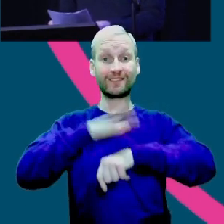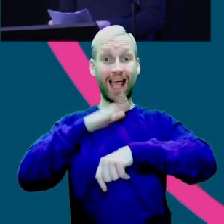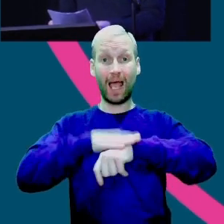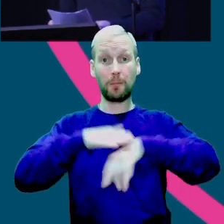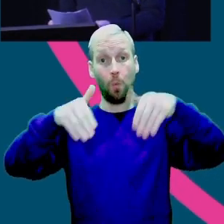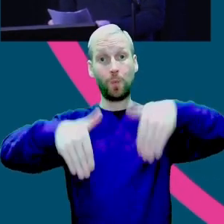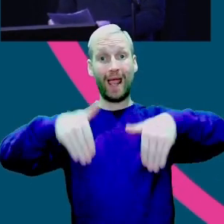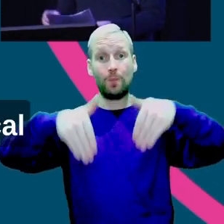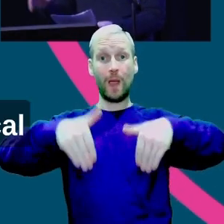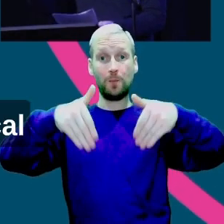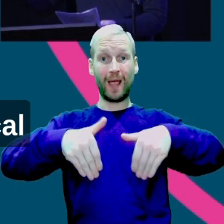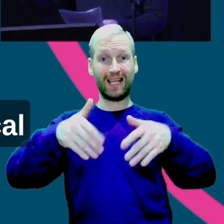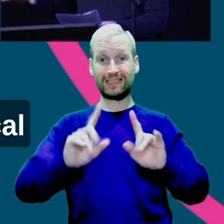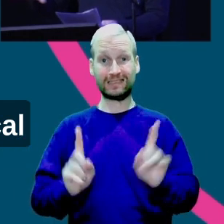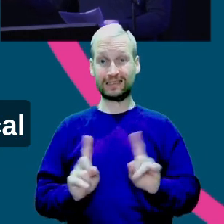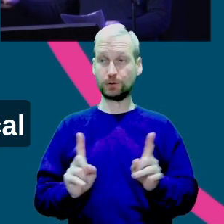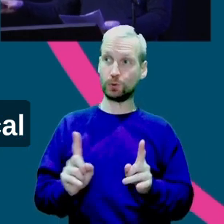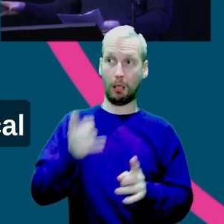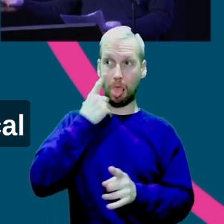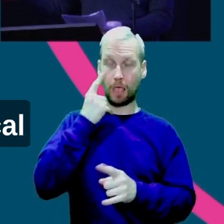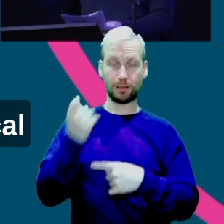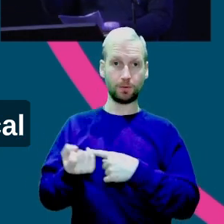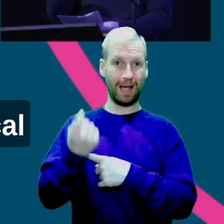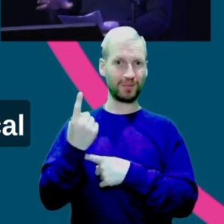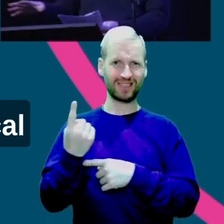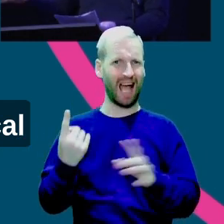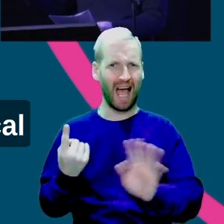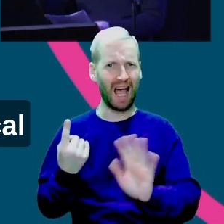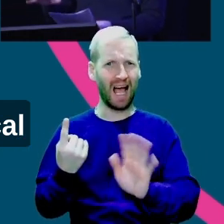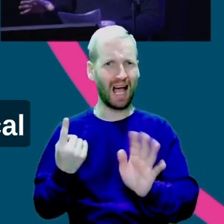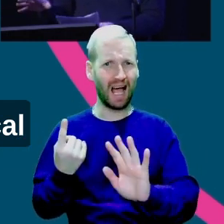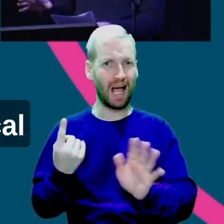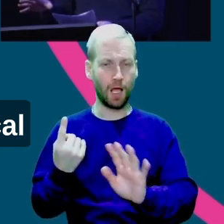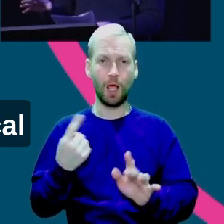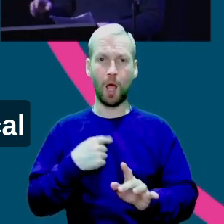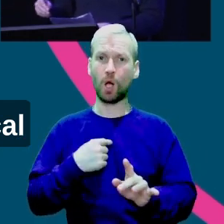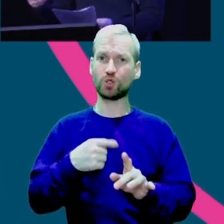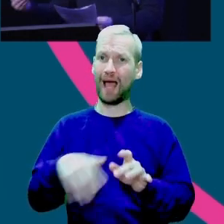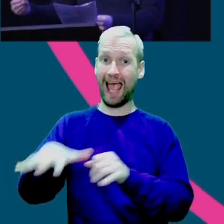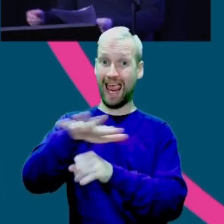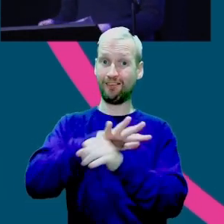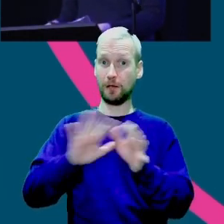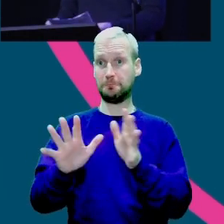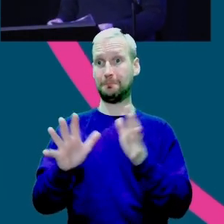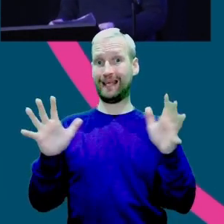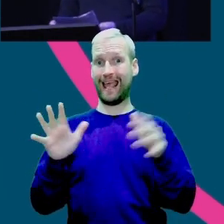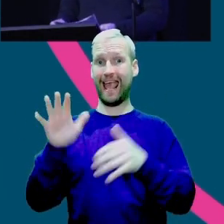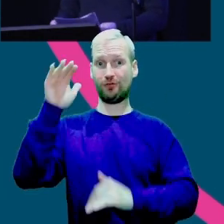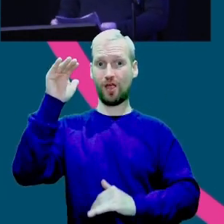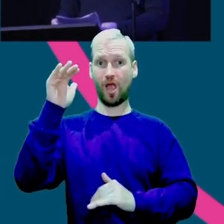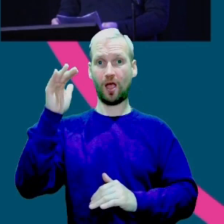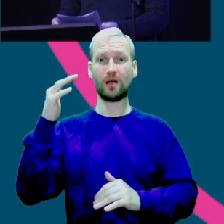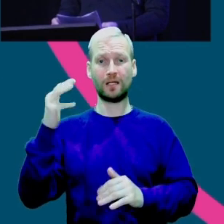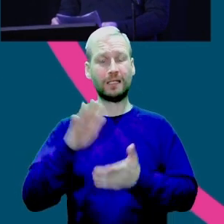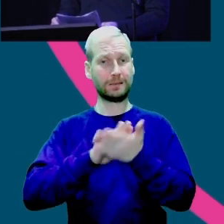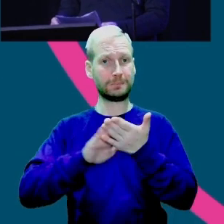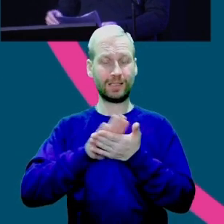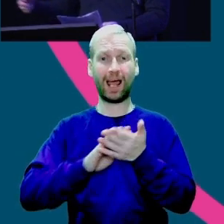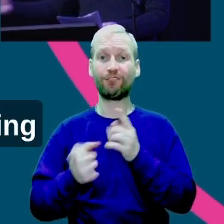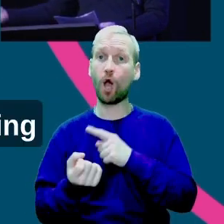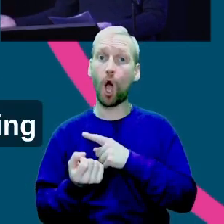wait. In Norfolk especially, because of our geographical expanse, you have what's called opportunity